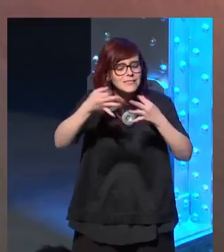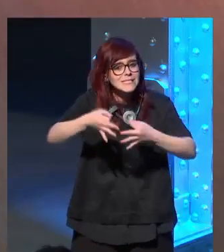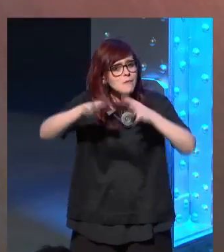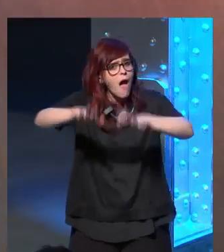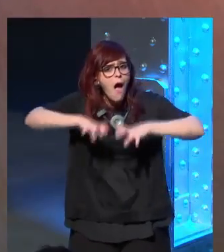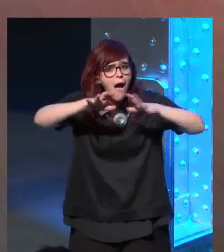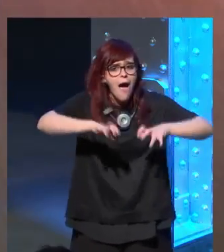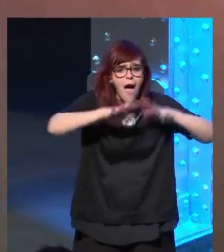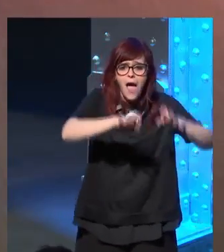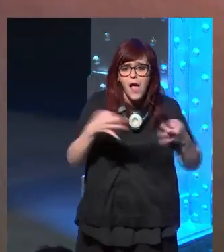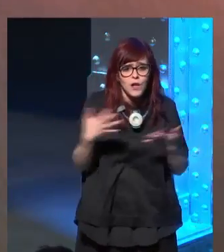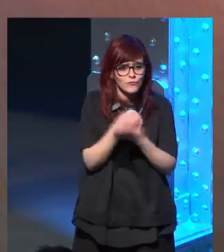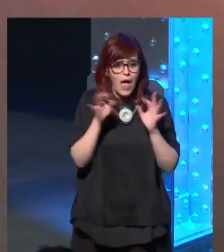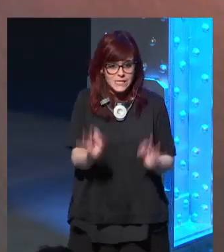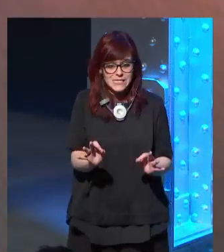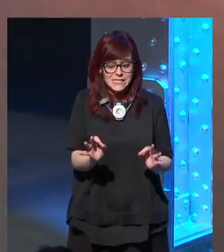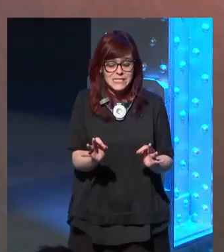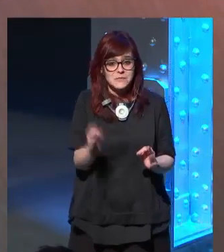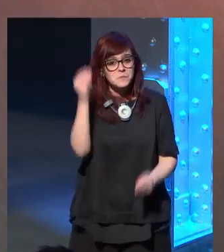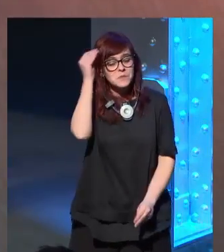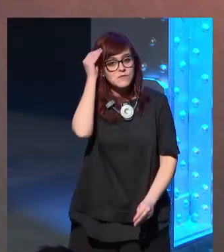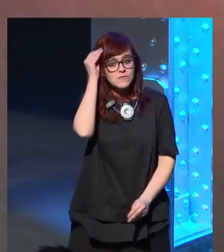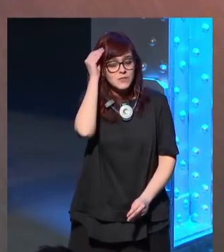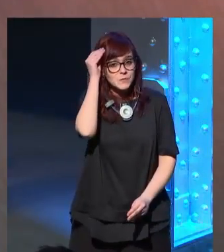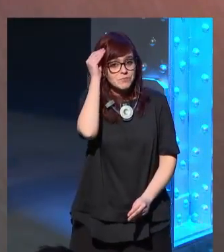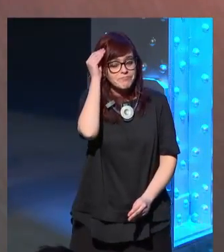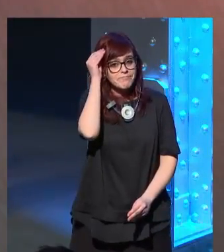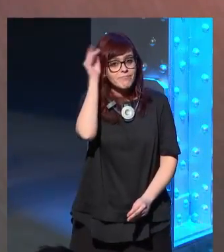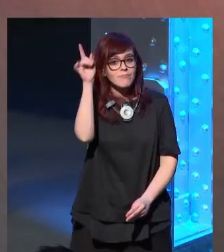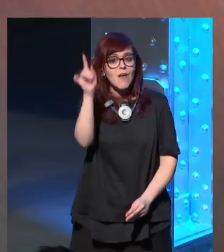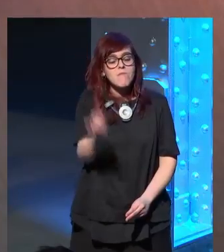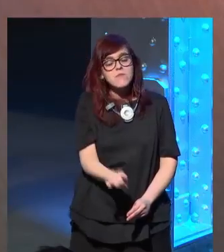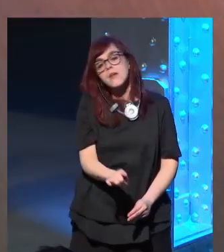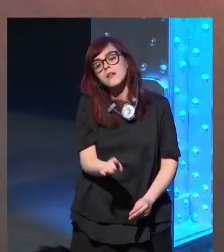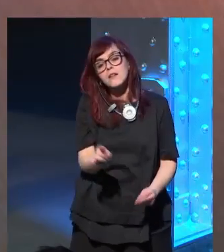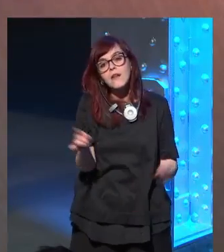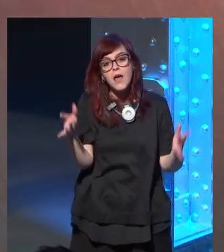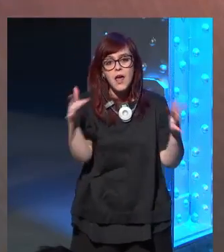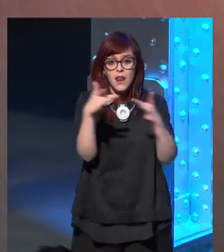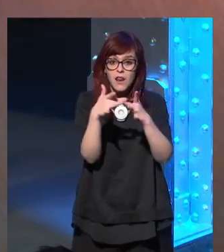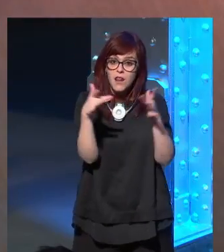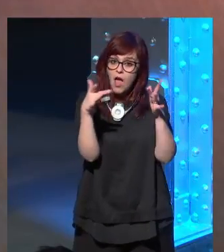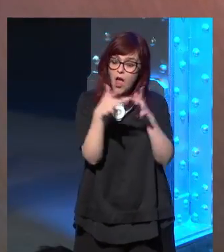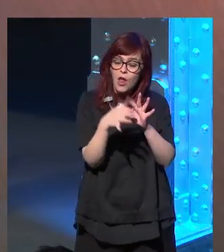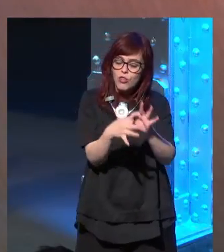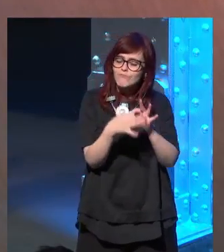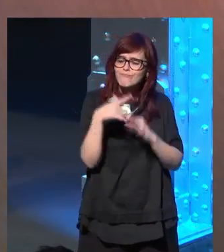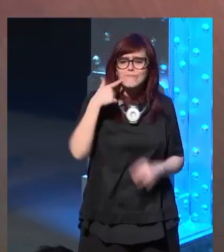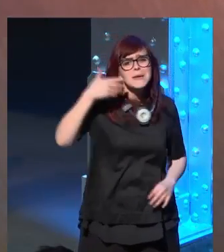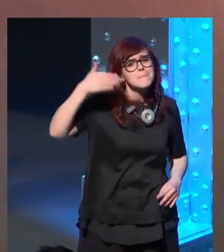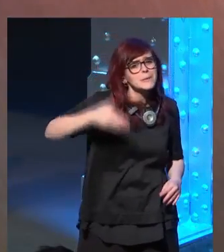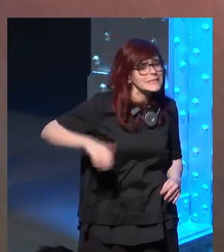develop our strengths. But I think the relationships are the most important. I